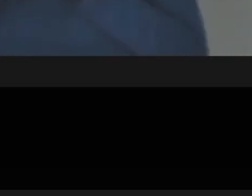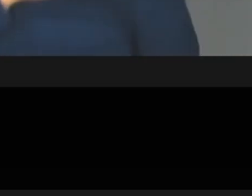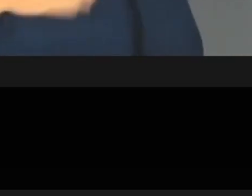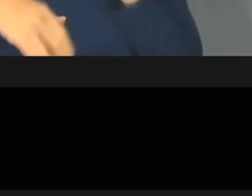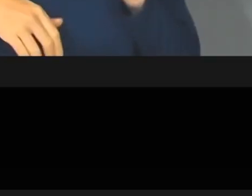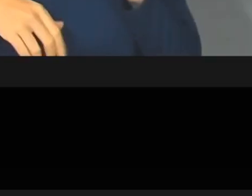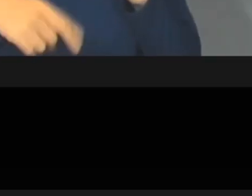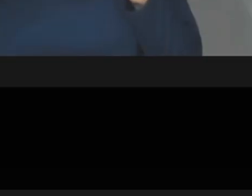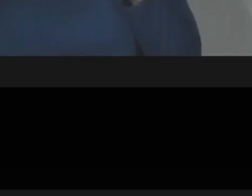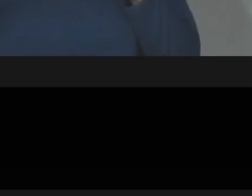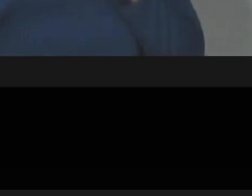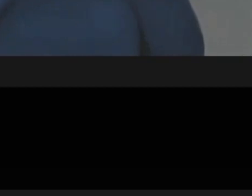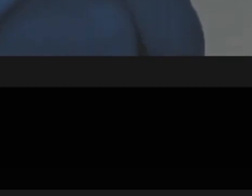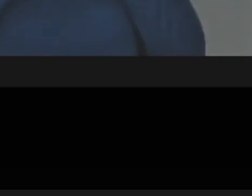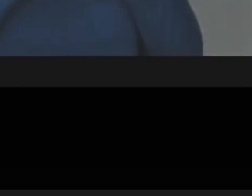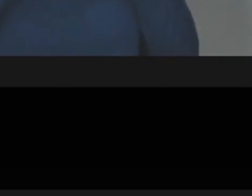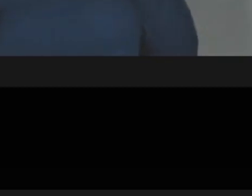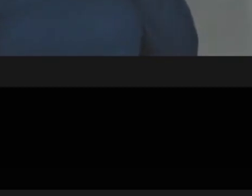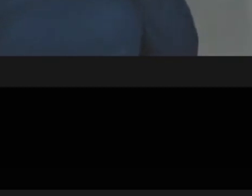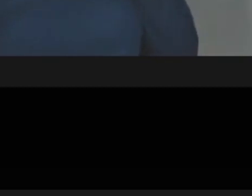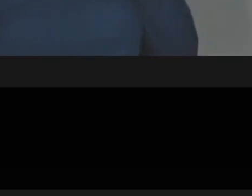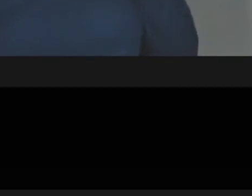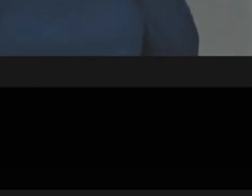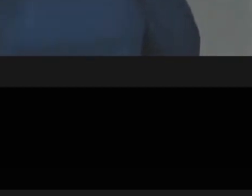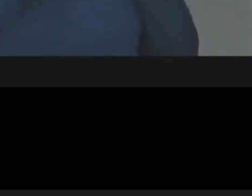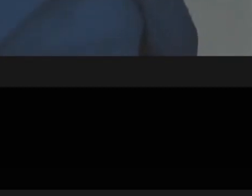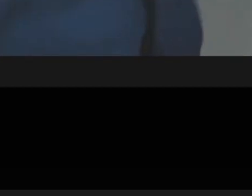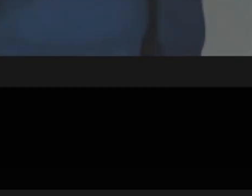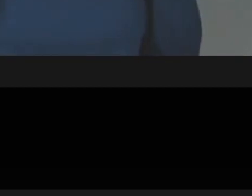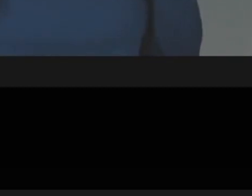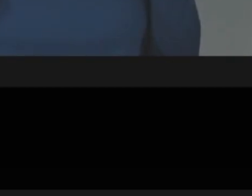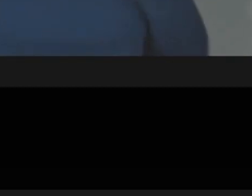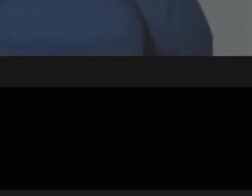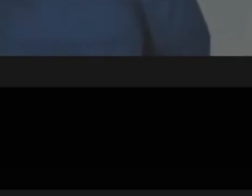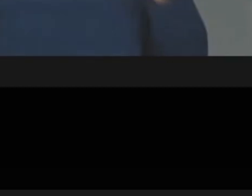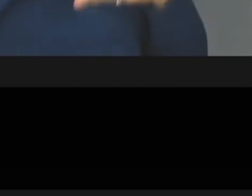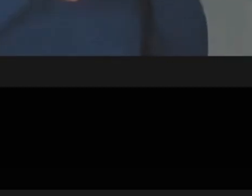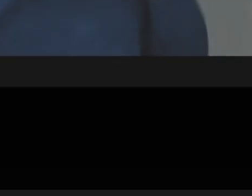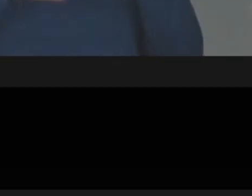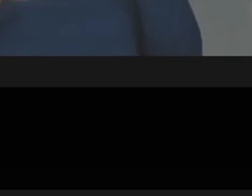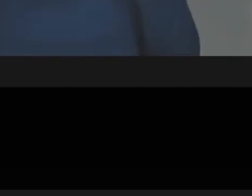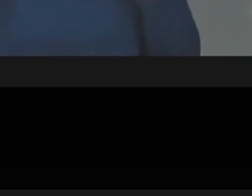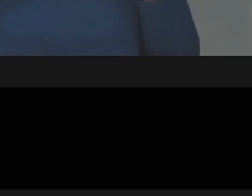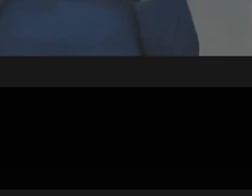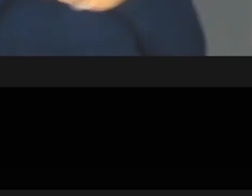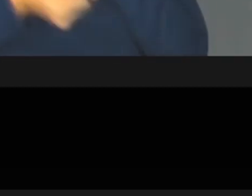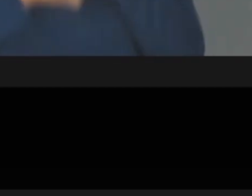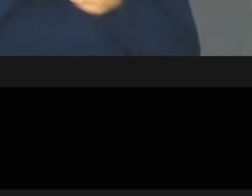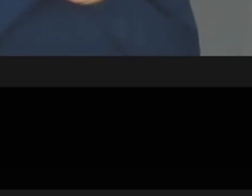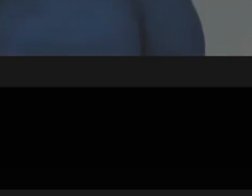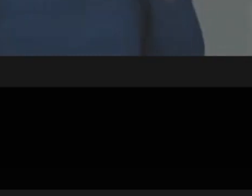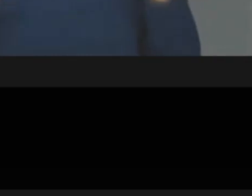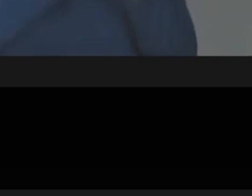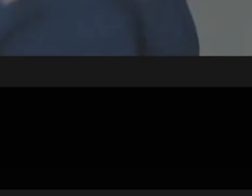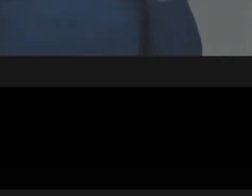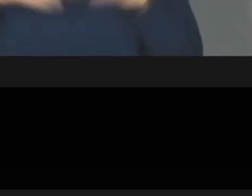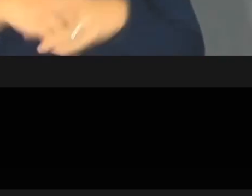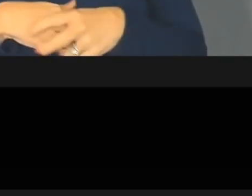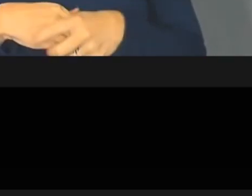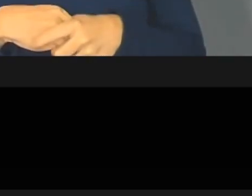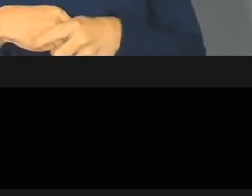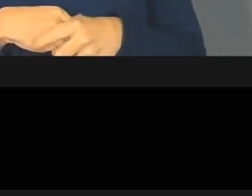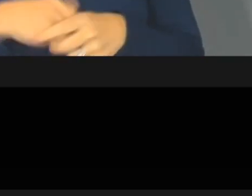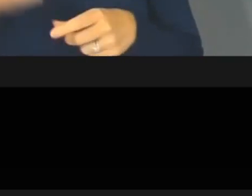is a number of dams that we have done over the last couple of years. We